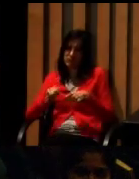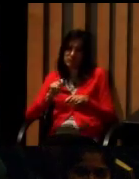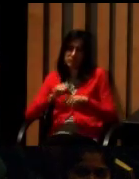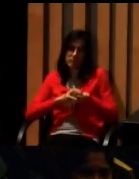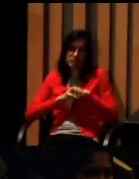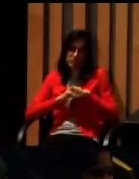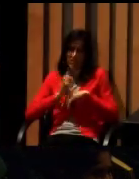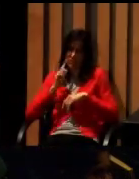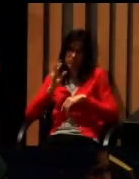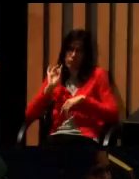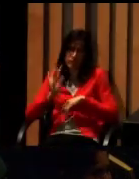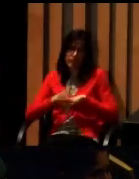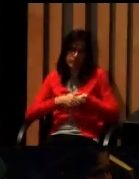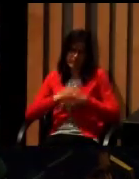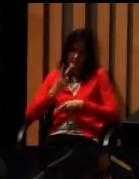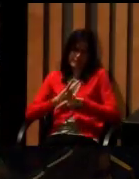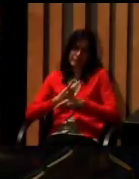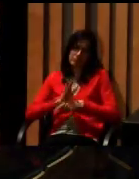name.